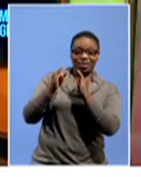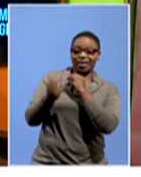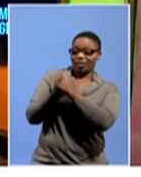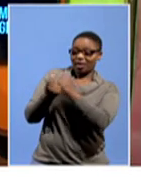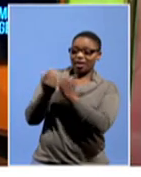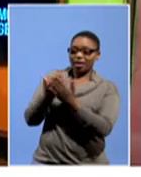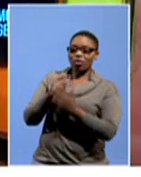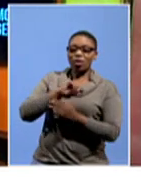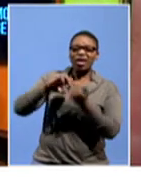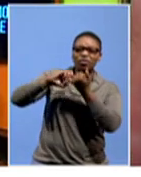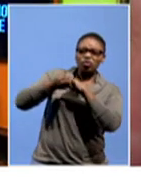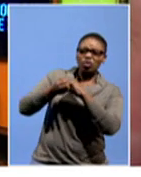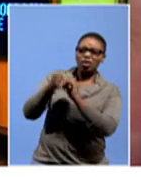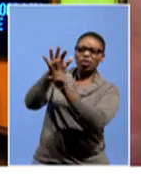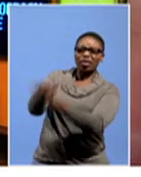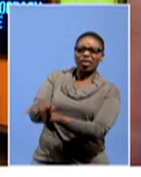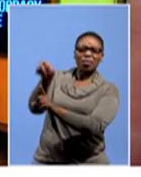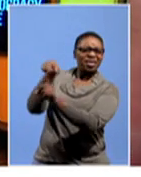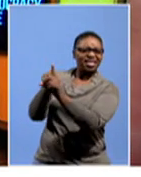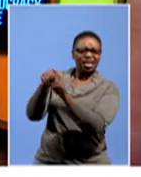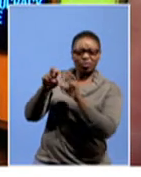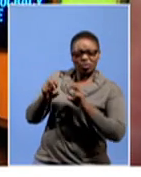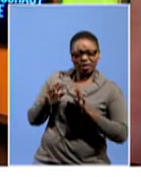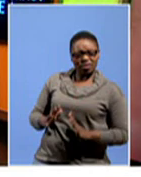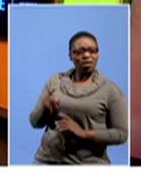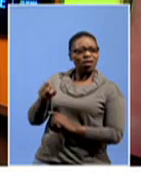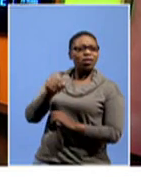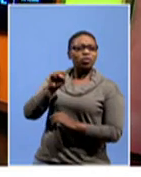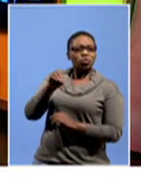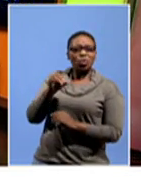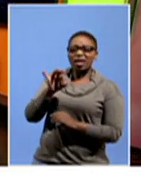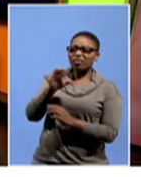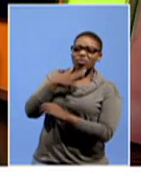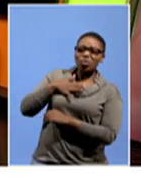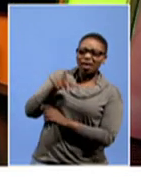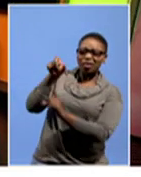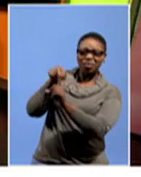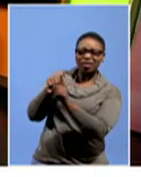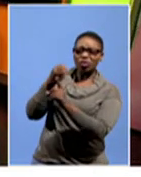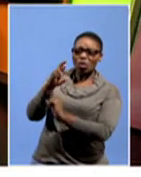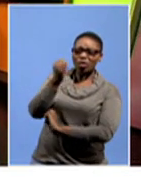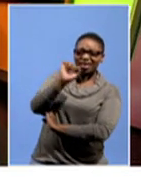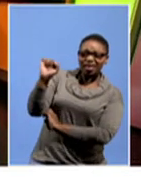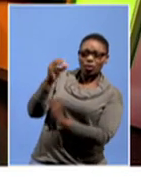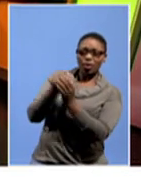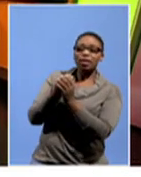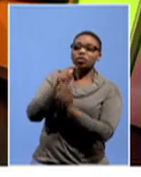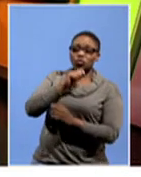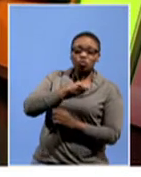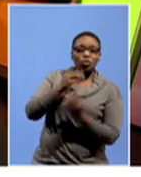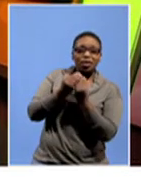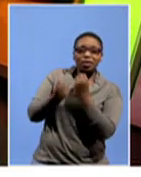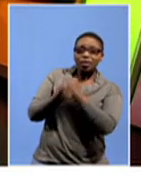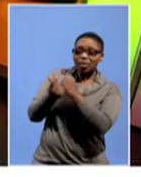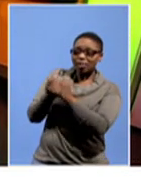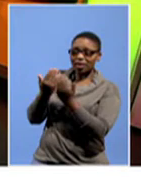to silence journalists that you don't like, whose information you disagree with, that's got real consequences in an